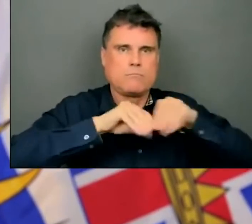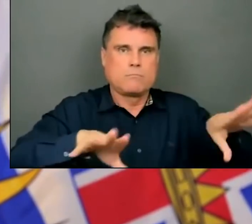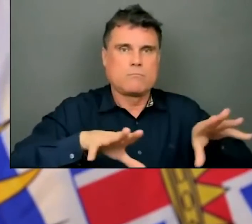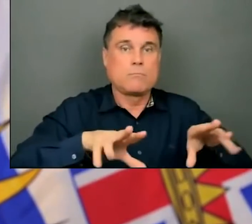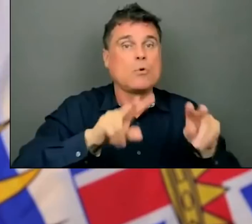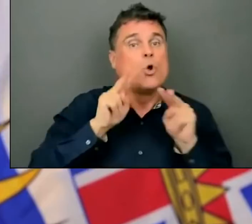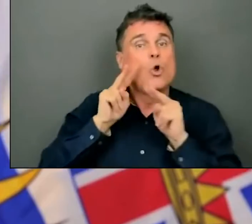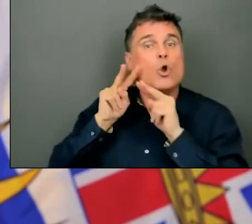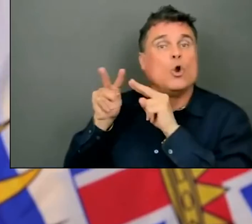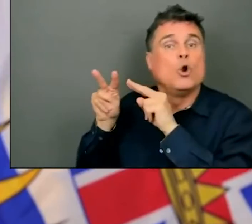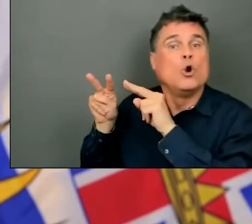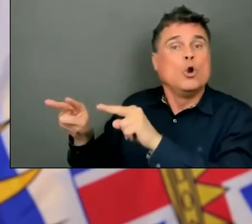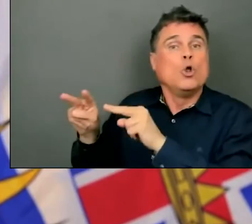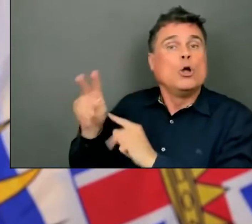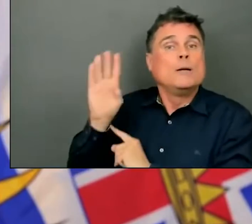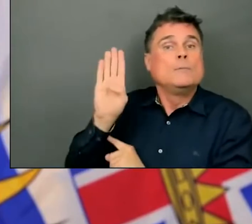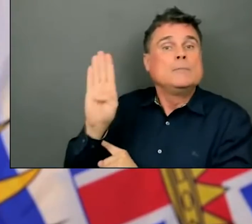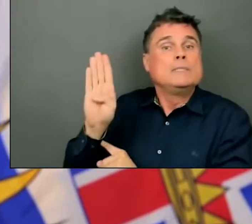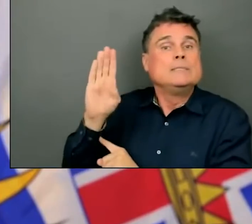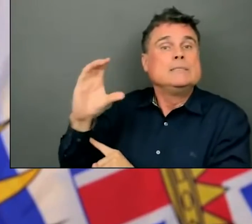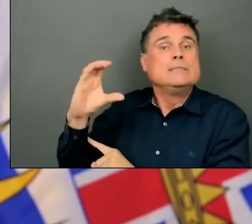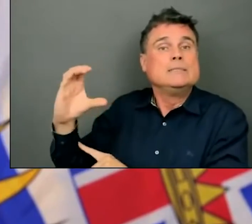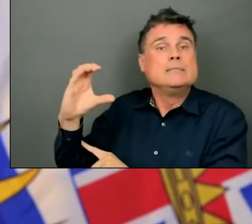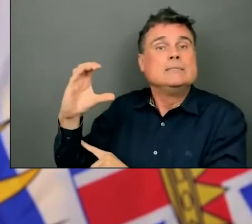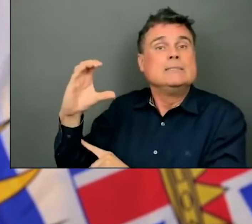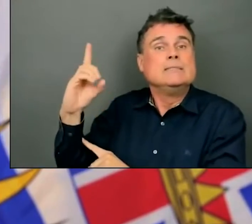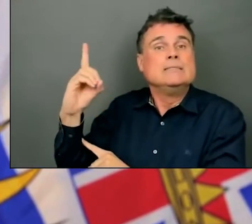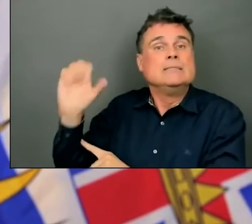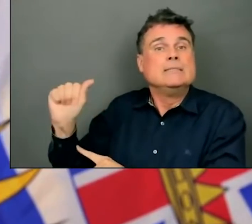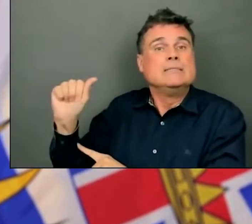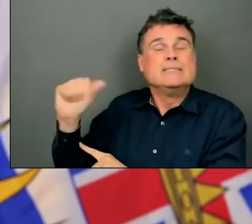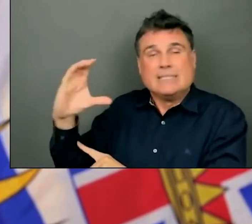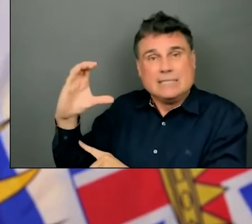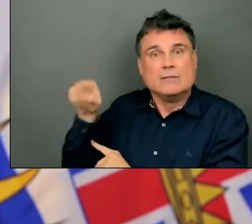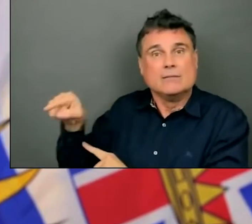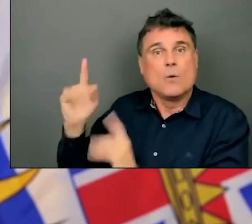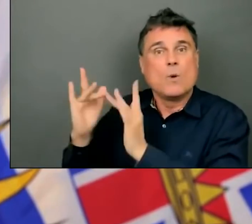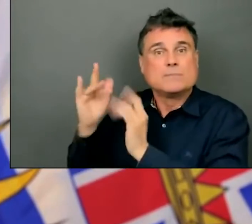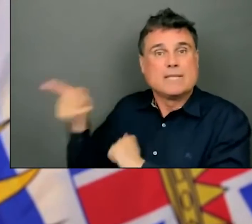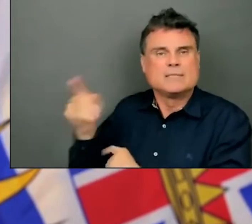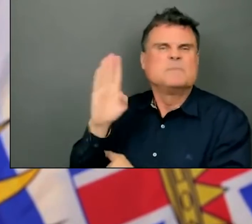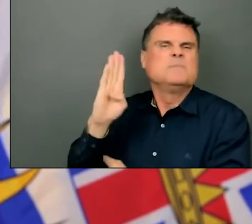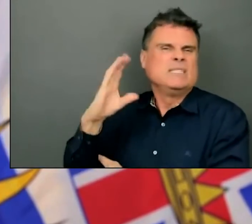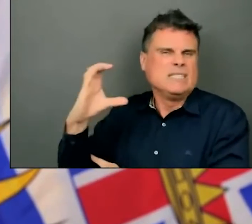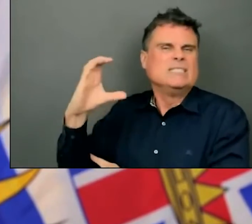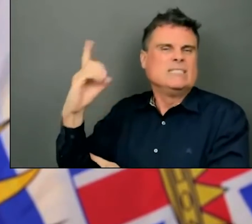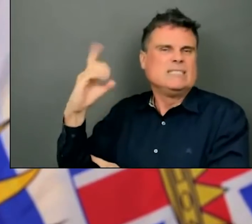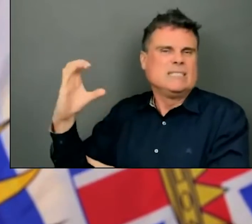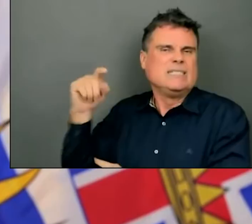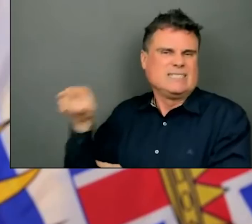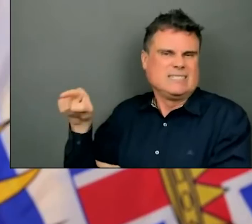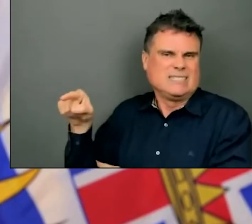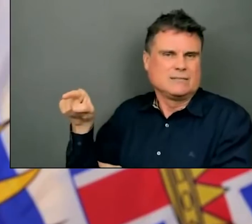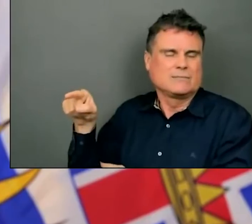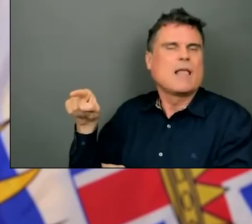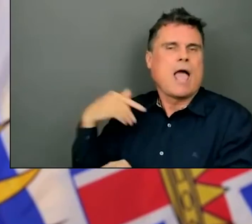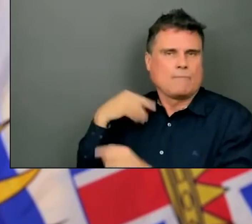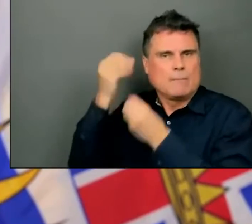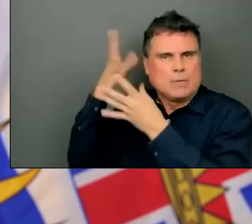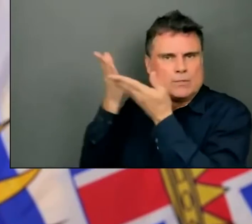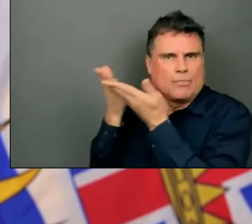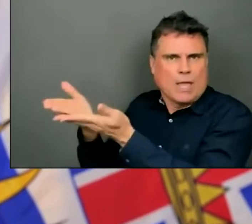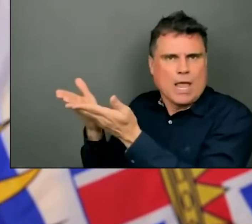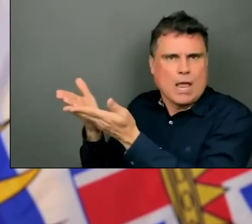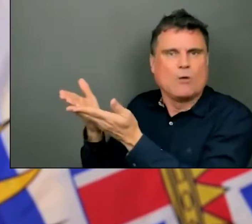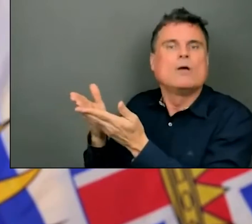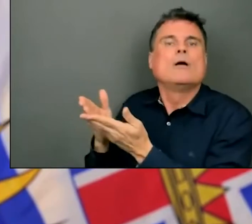put links again on guidance on how they are best used to support your decision making for you and for your family in